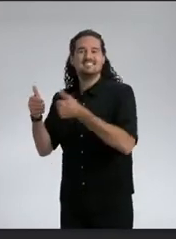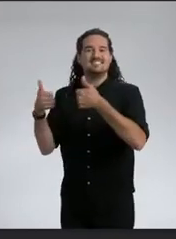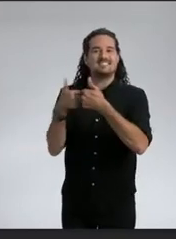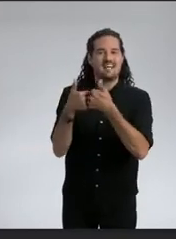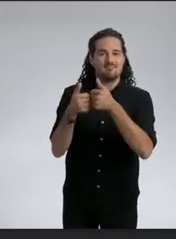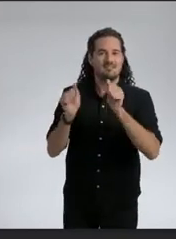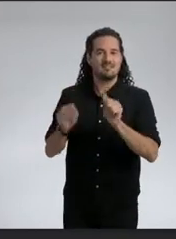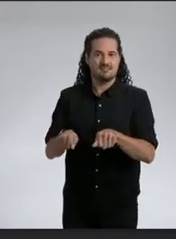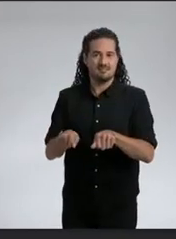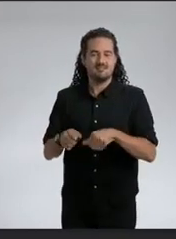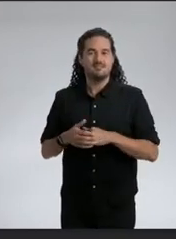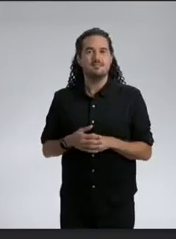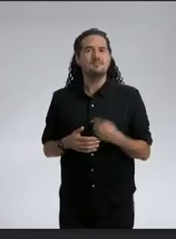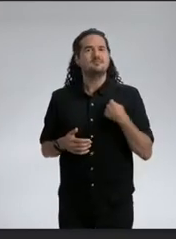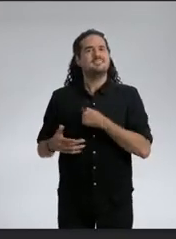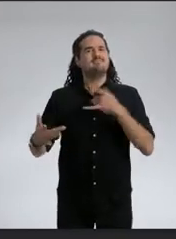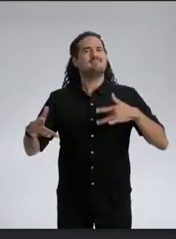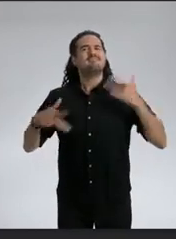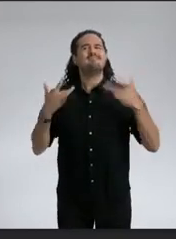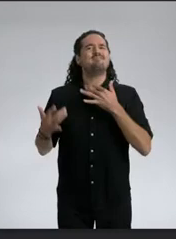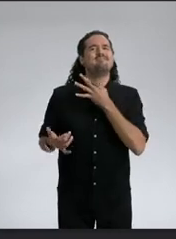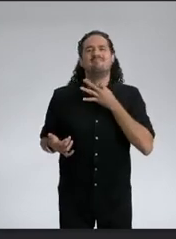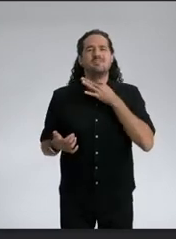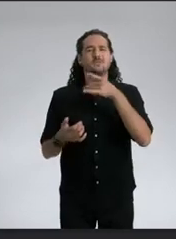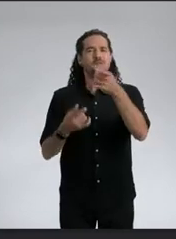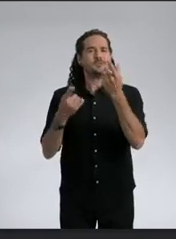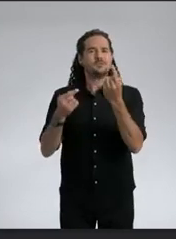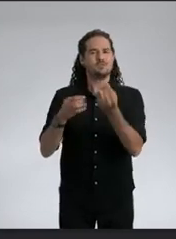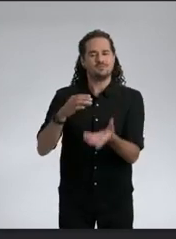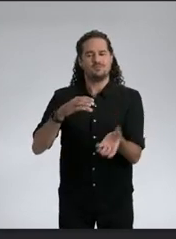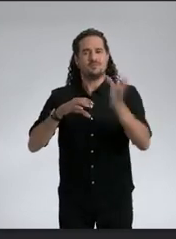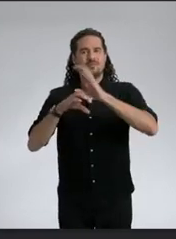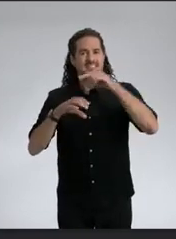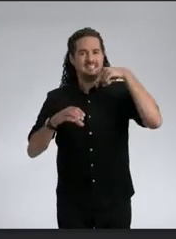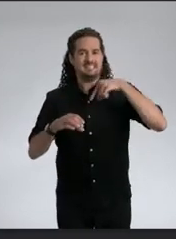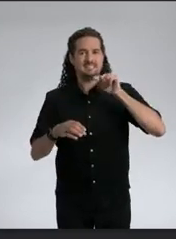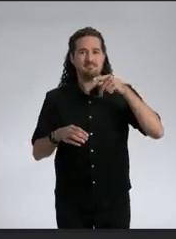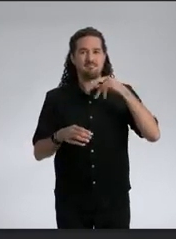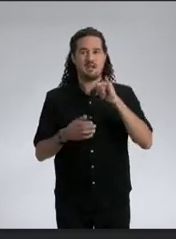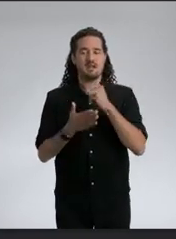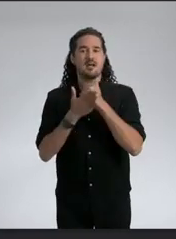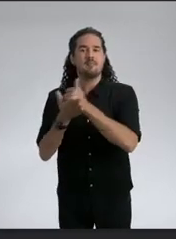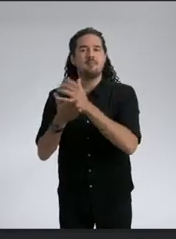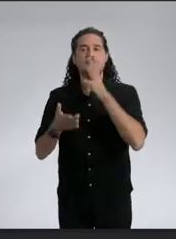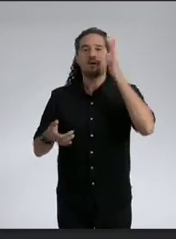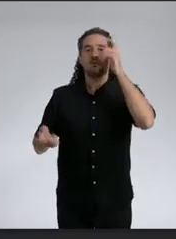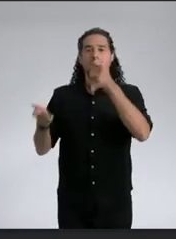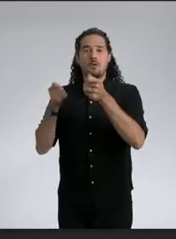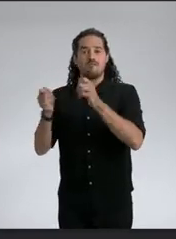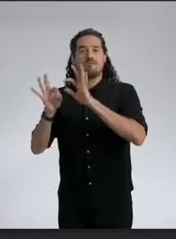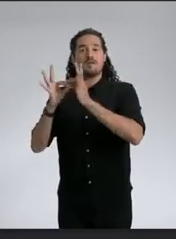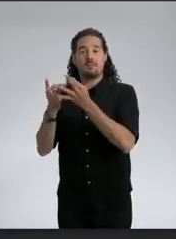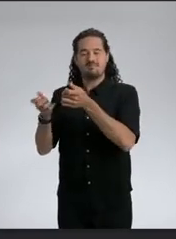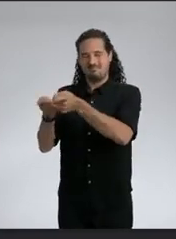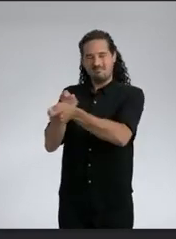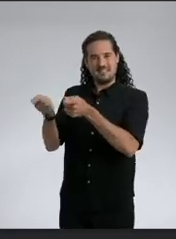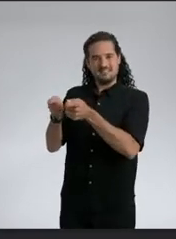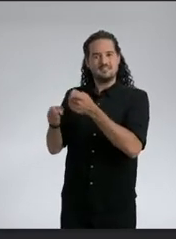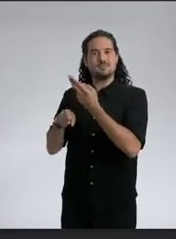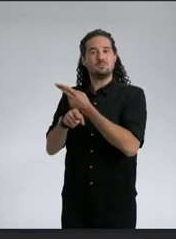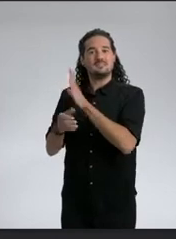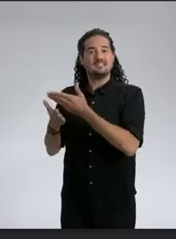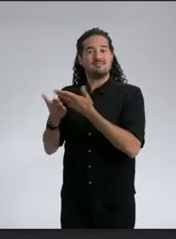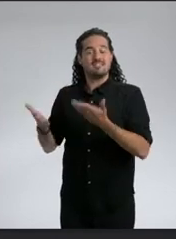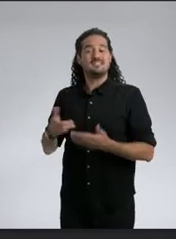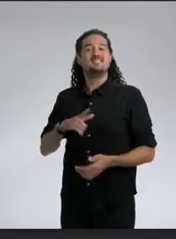super excited to see how you will build on these APIs to help parents and families manage the way that they use our devices. And now,